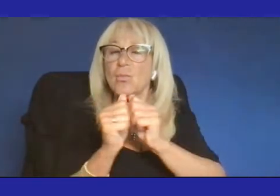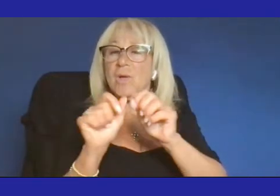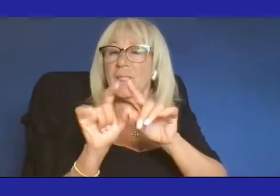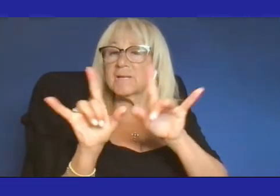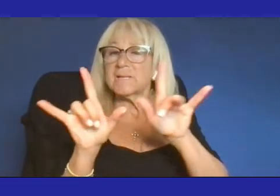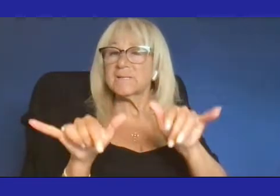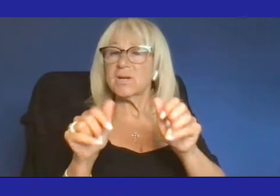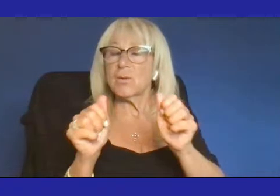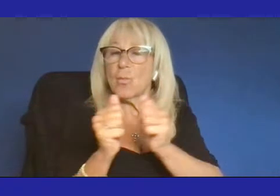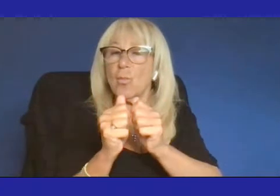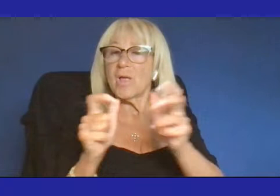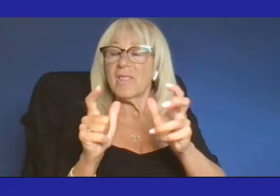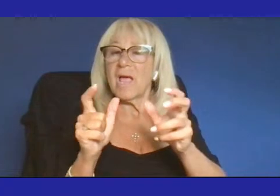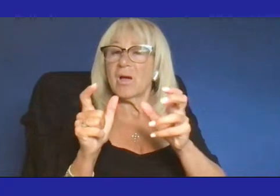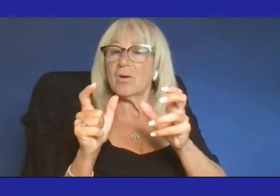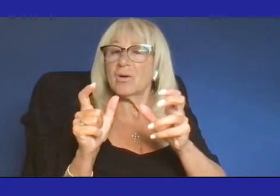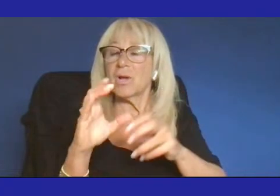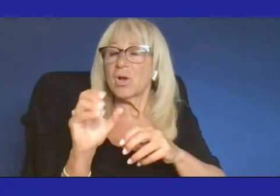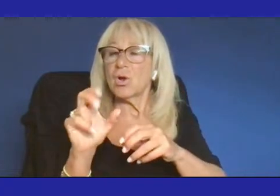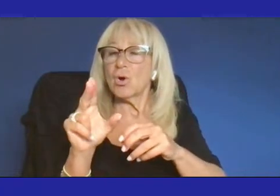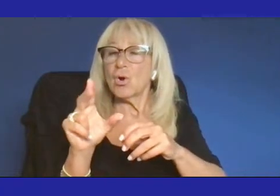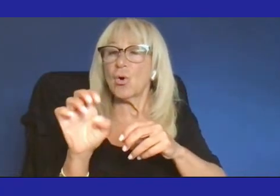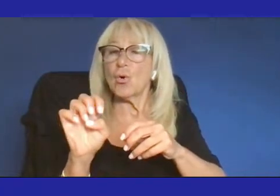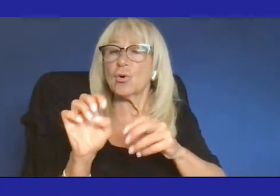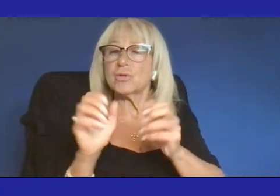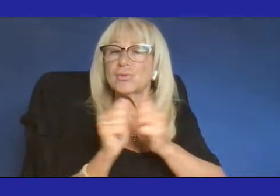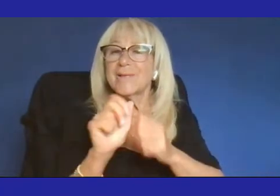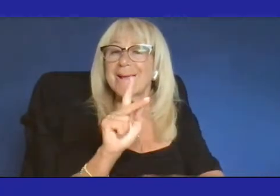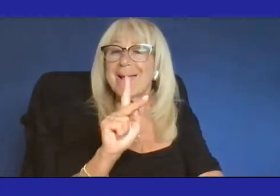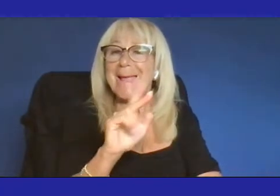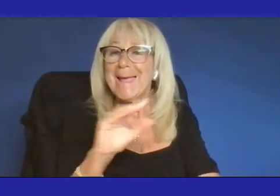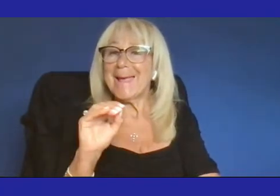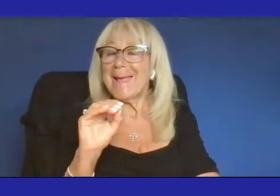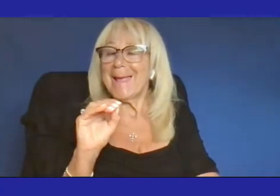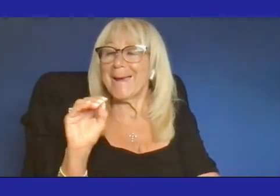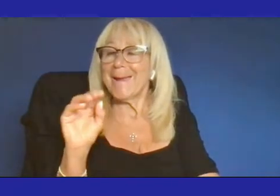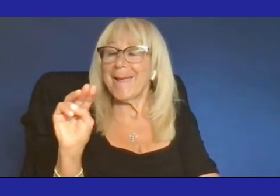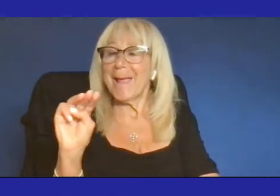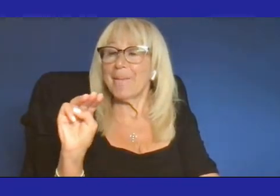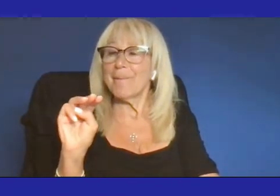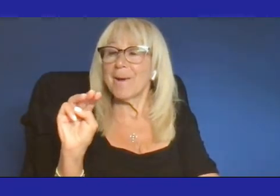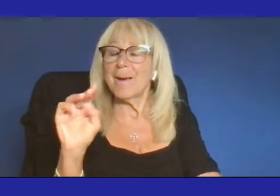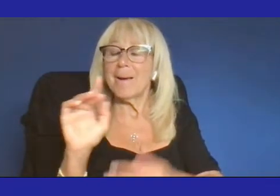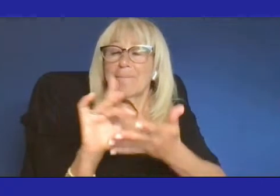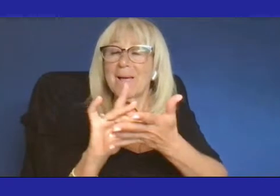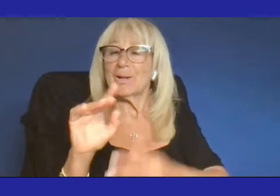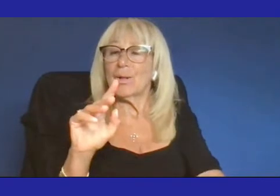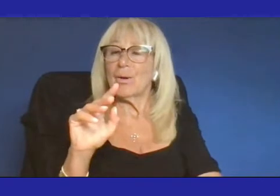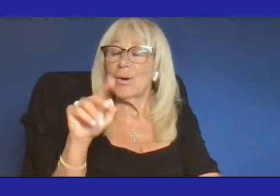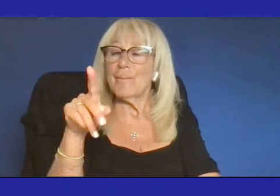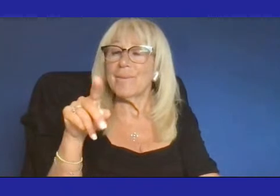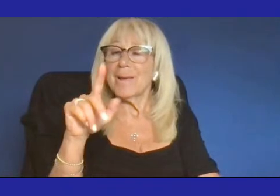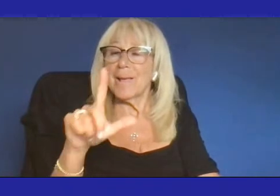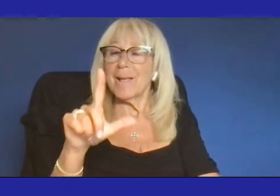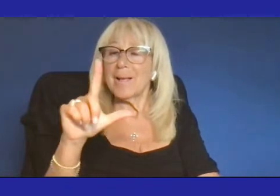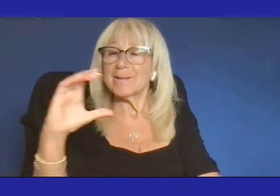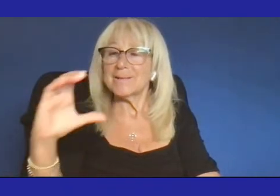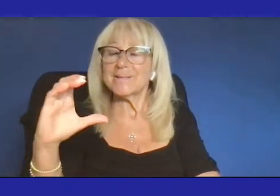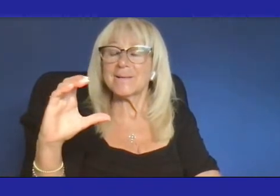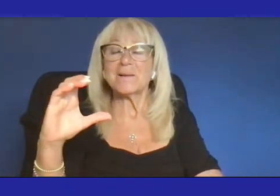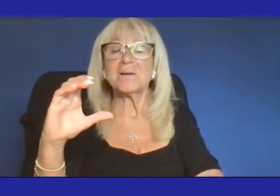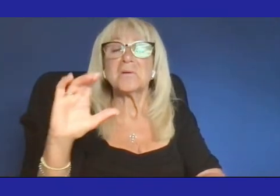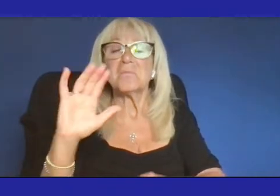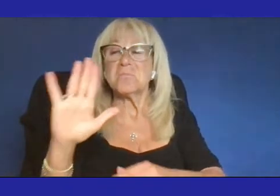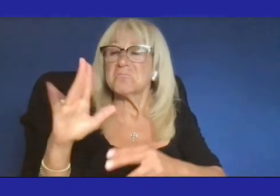cause with K&M Medical PLLC Group, which does business under the name